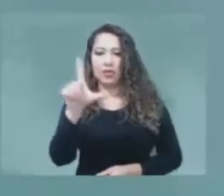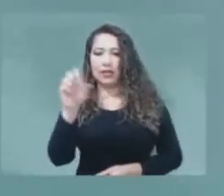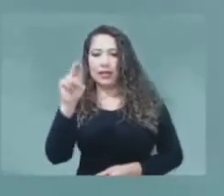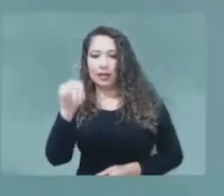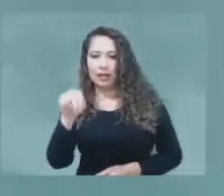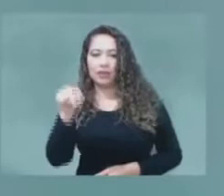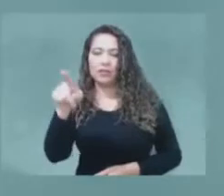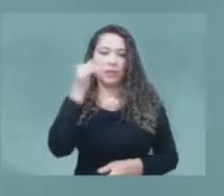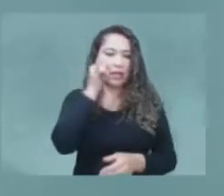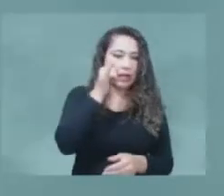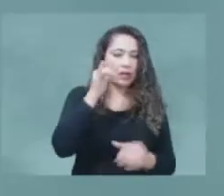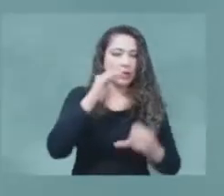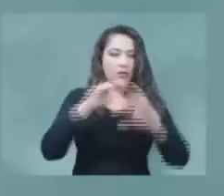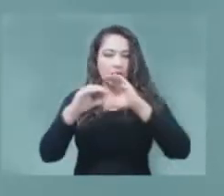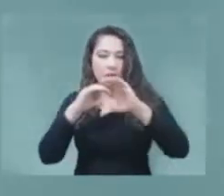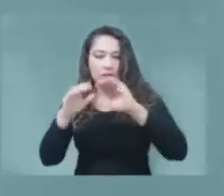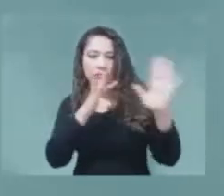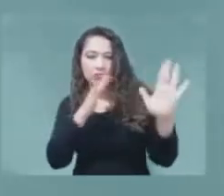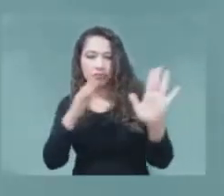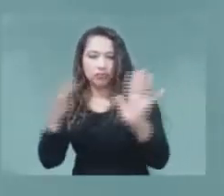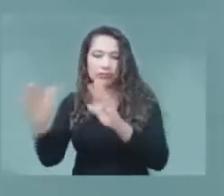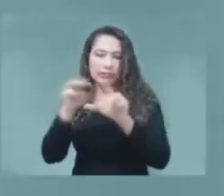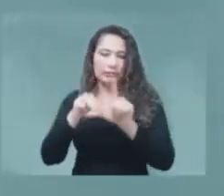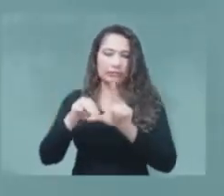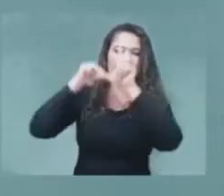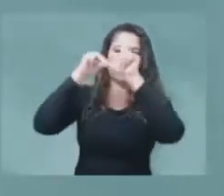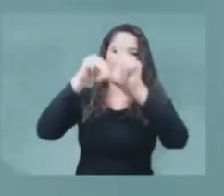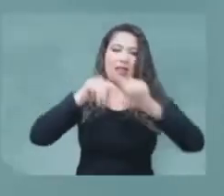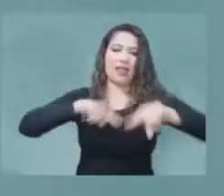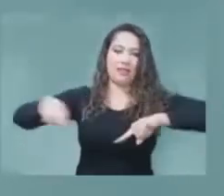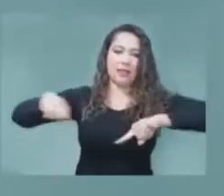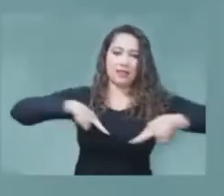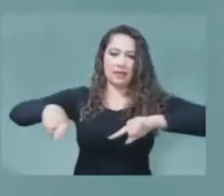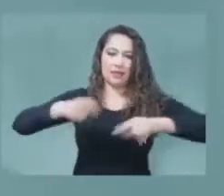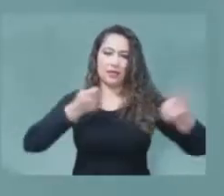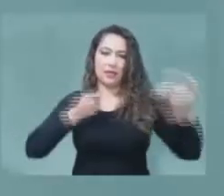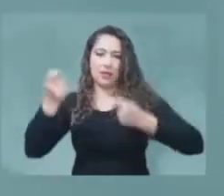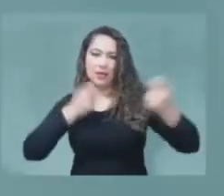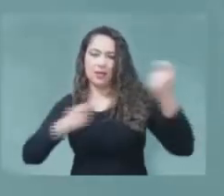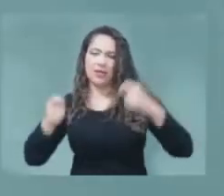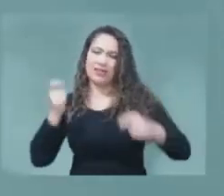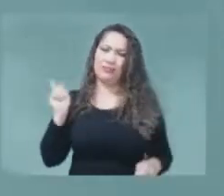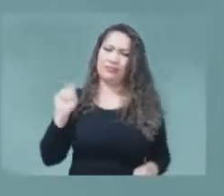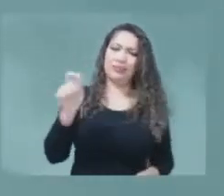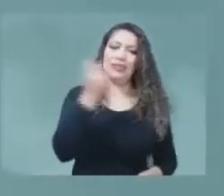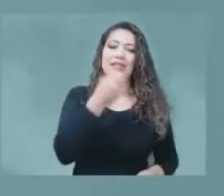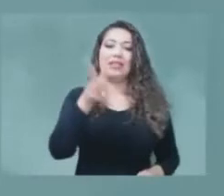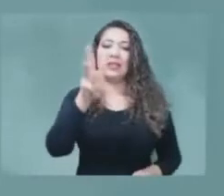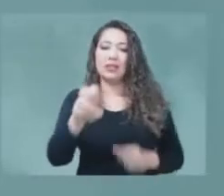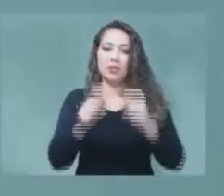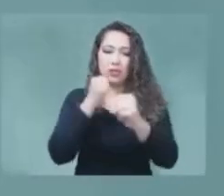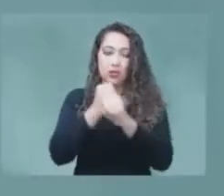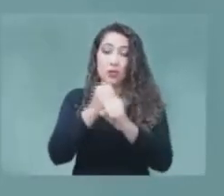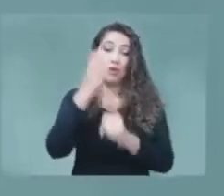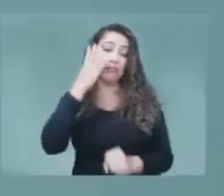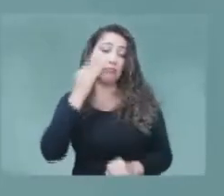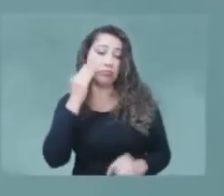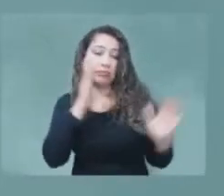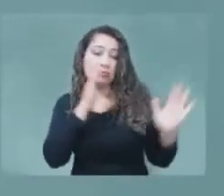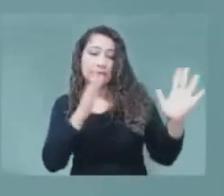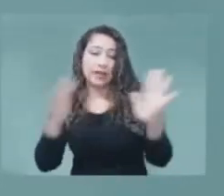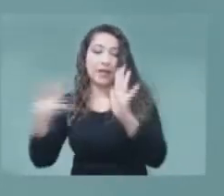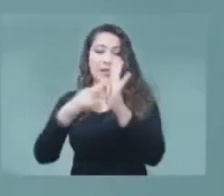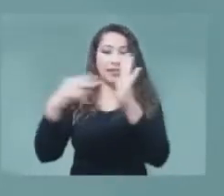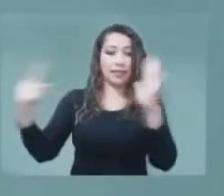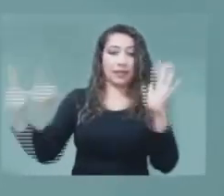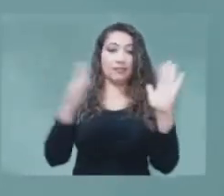postgraduate degree in telecommunications project management and master's in business administration. He has over 18 years of experience in